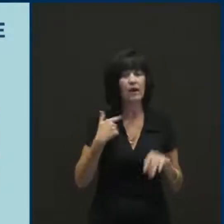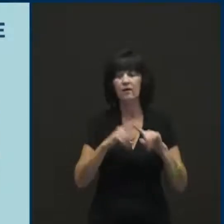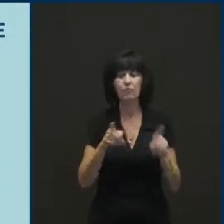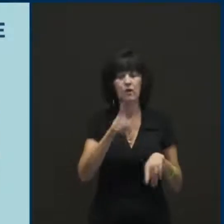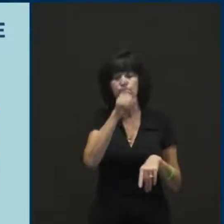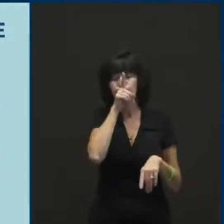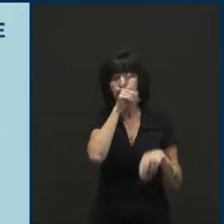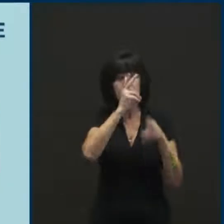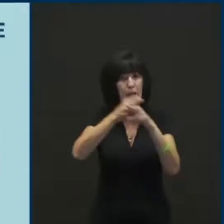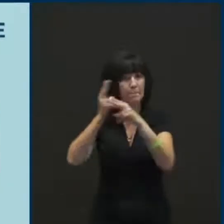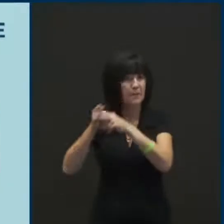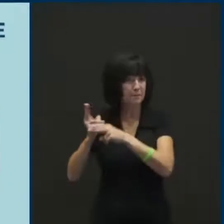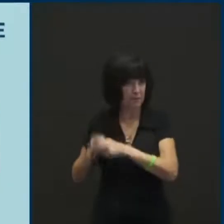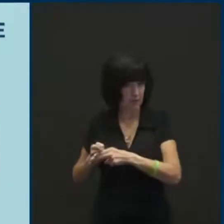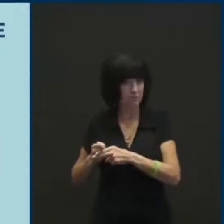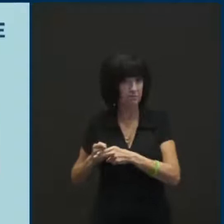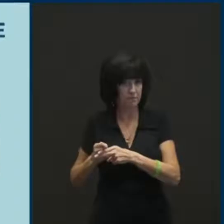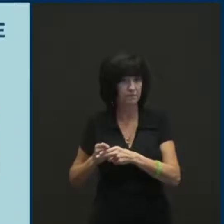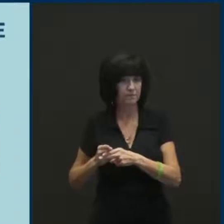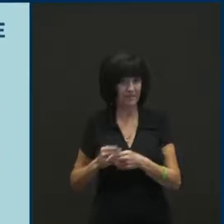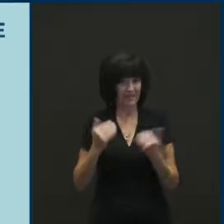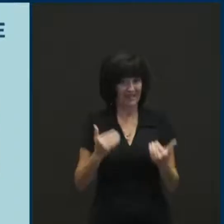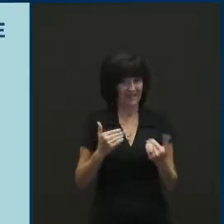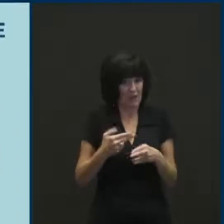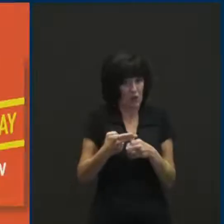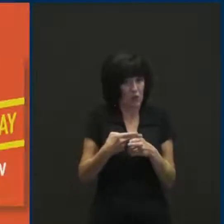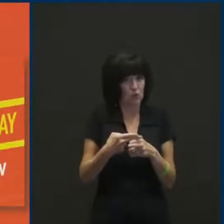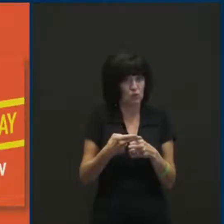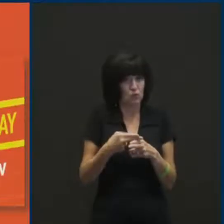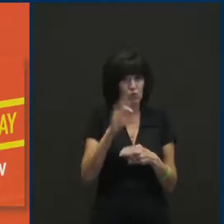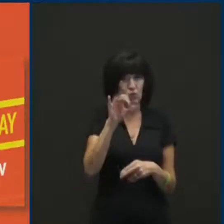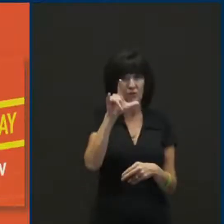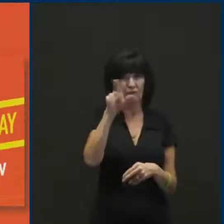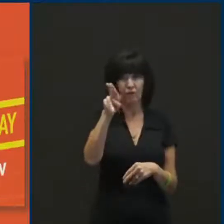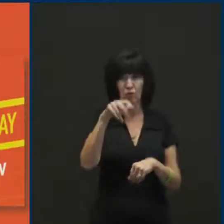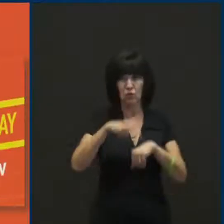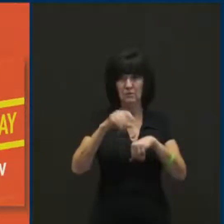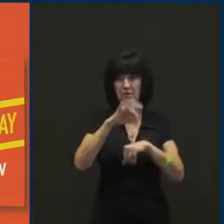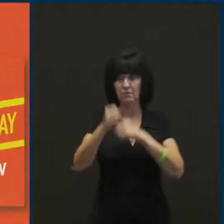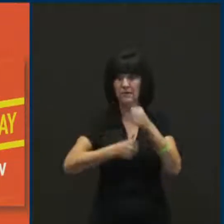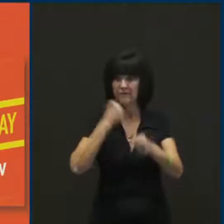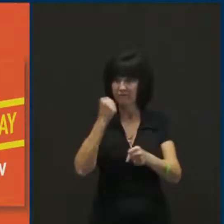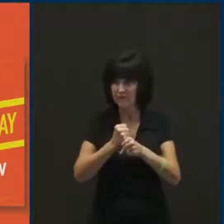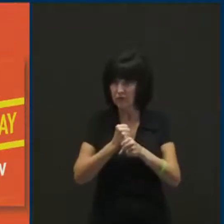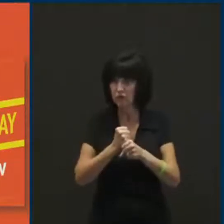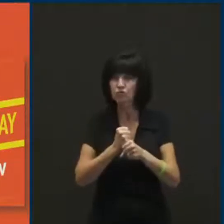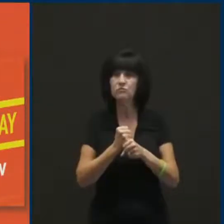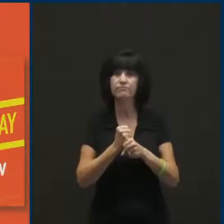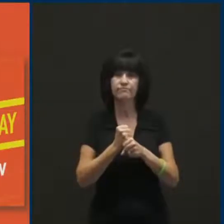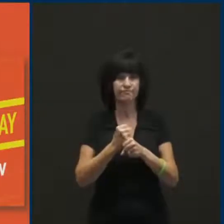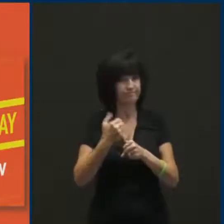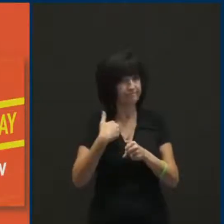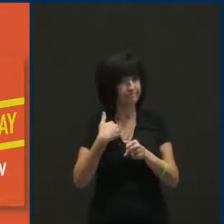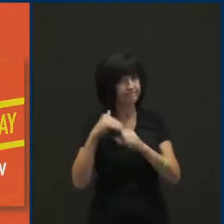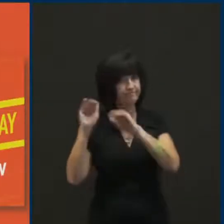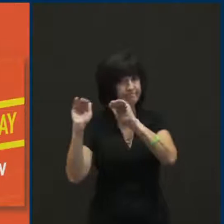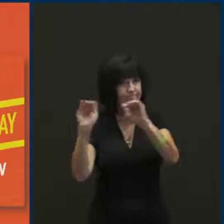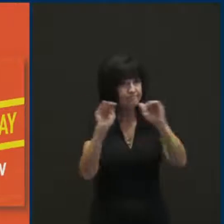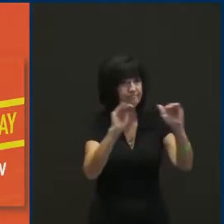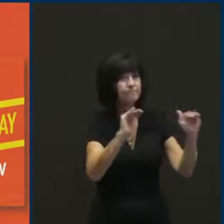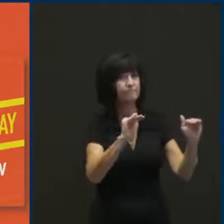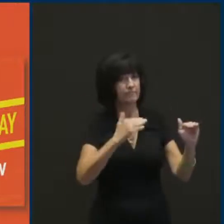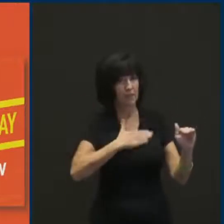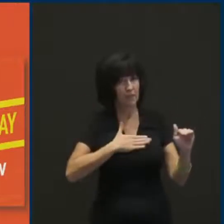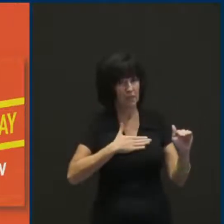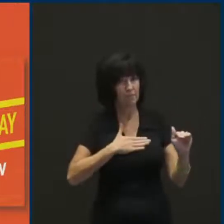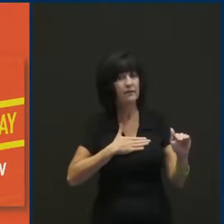program. We are coming into flu months, or the flu season, I should say, so make sure you get your flu shot. Get